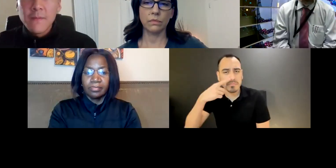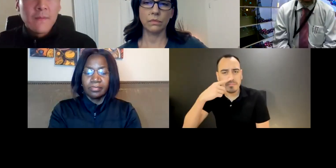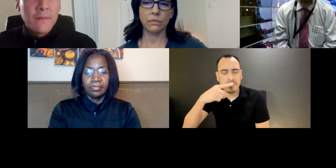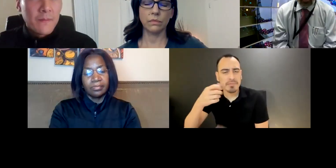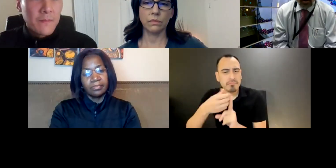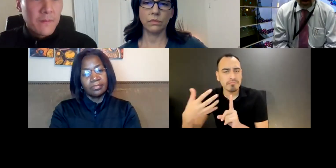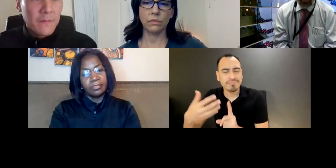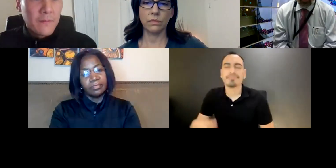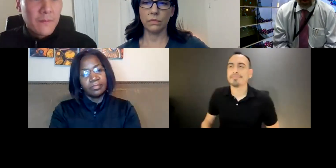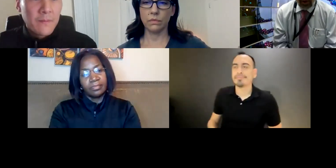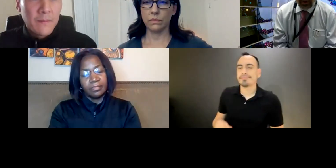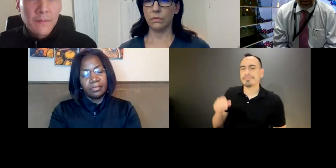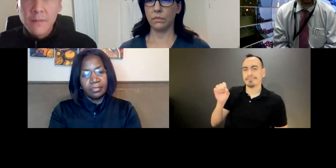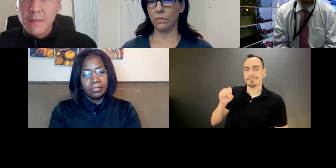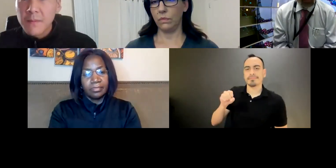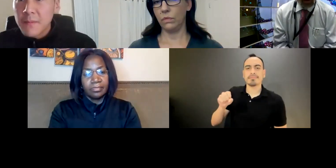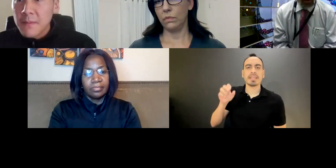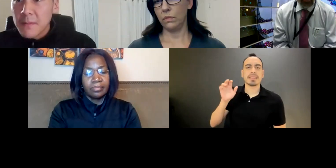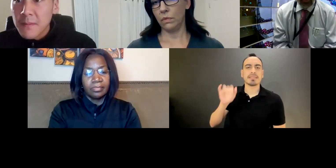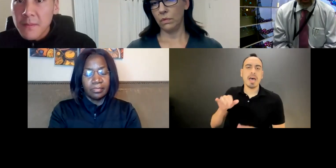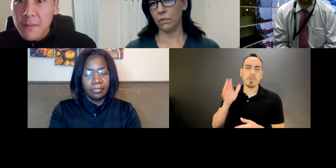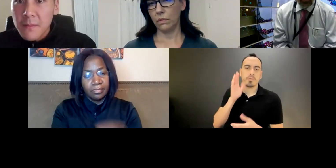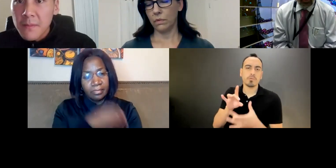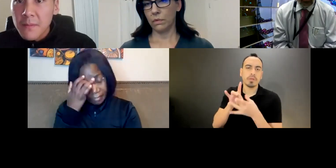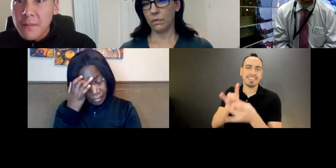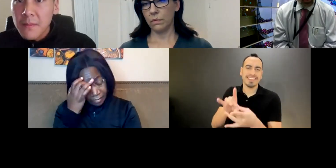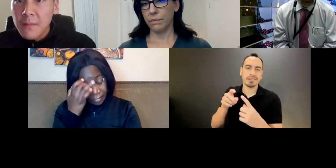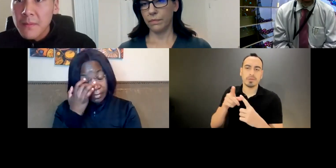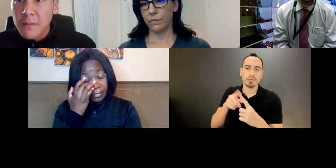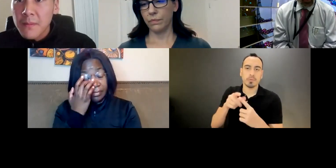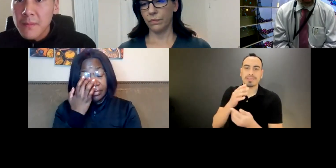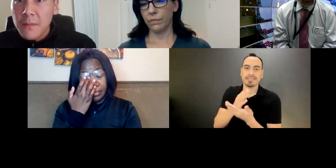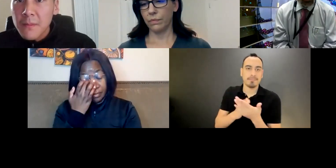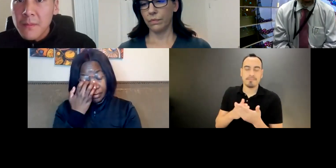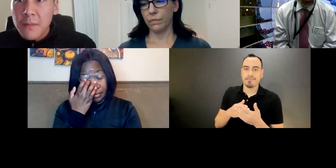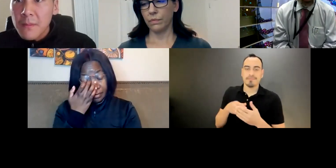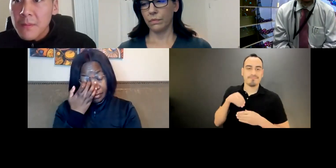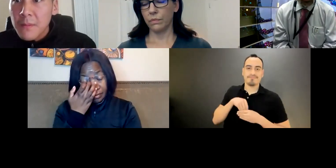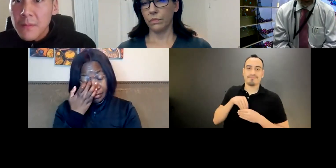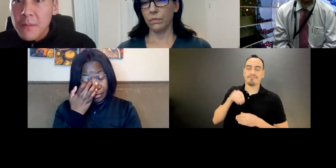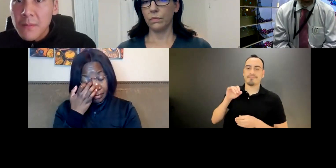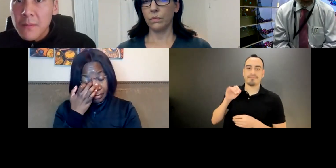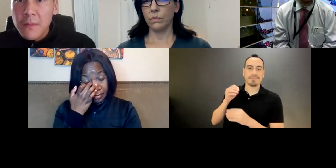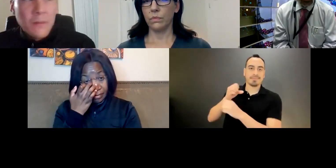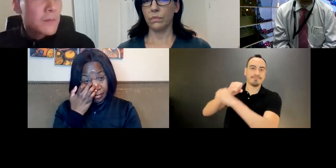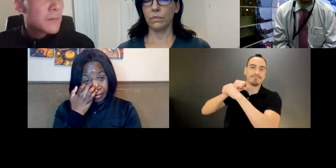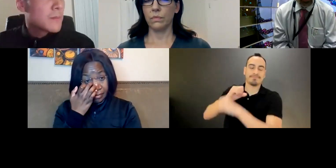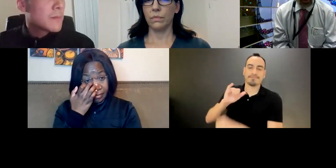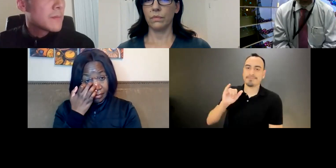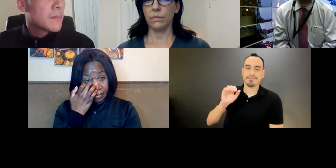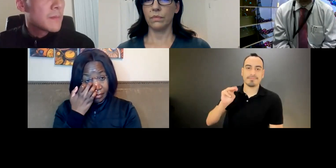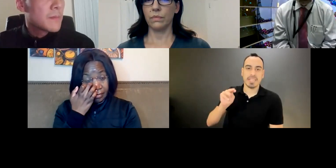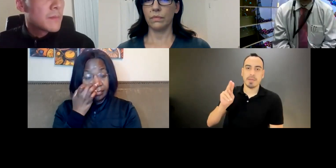Presumably that relates to some immunologic problems, particularly in people with